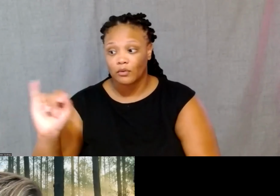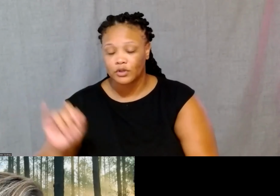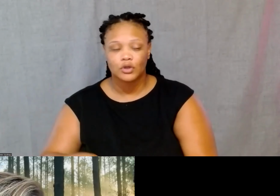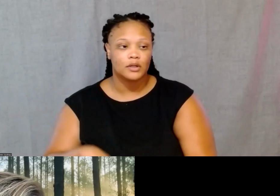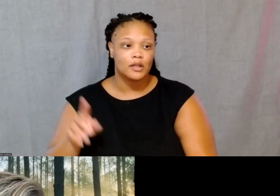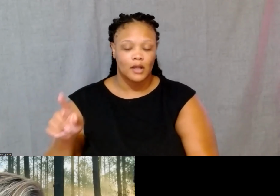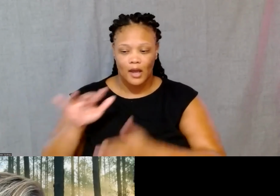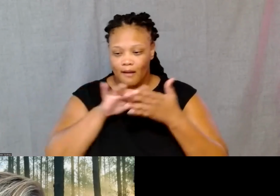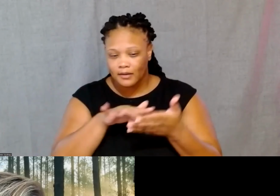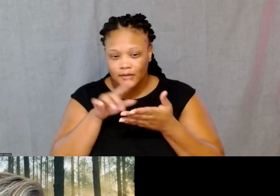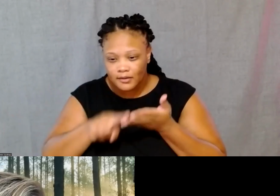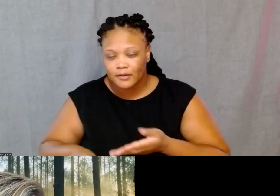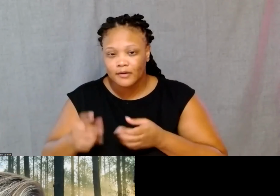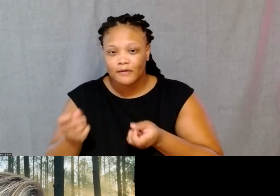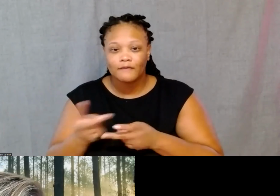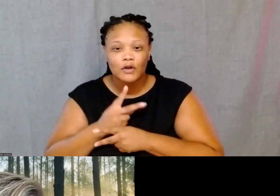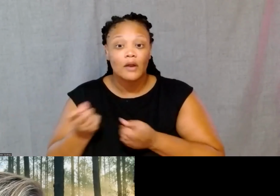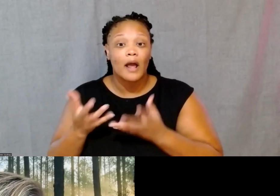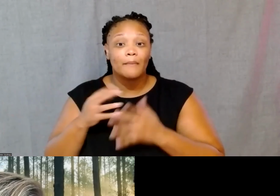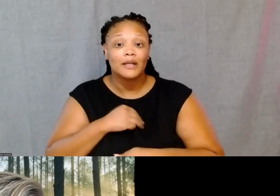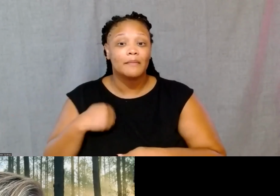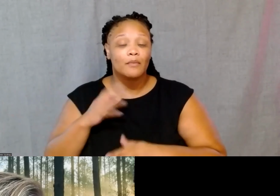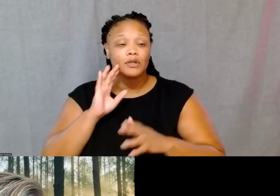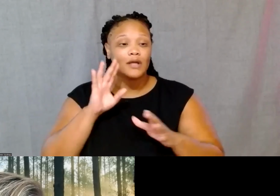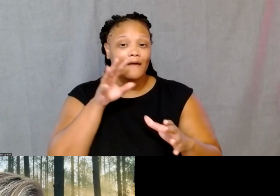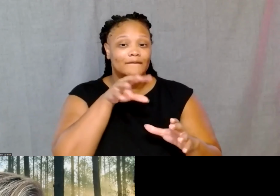a study of the number of members that would likely fit into each